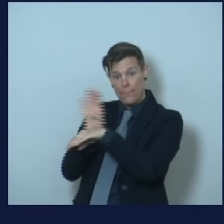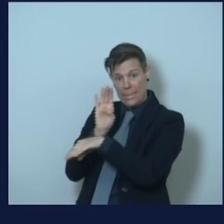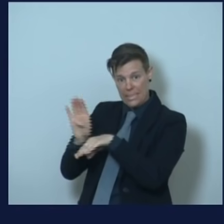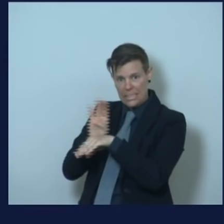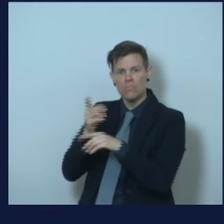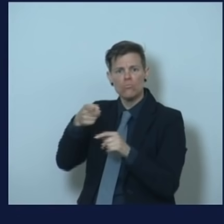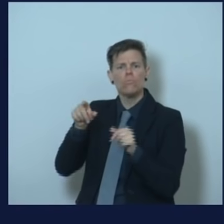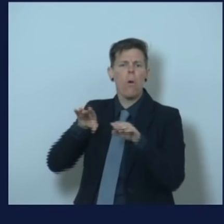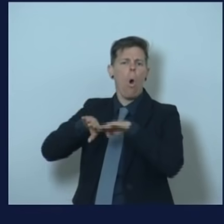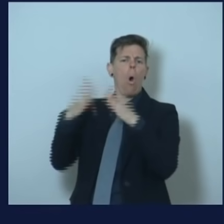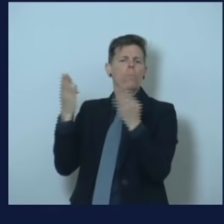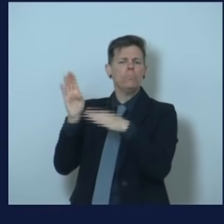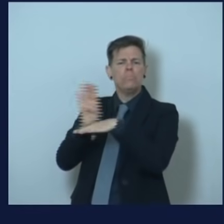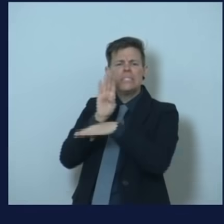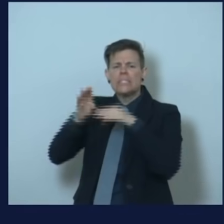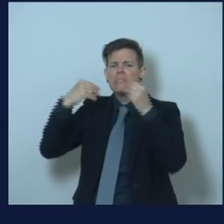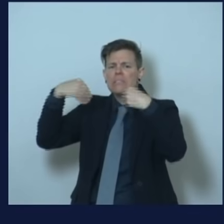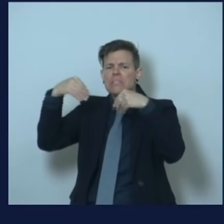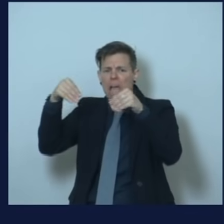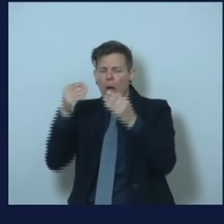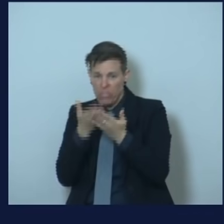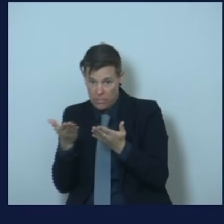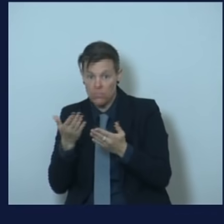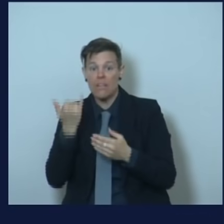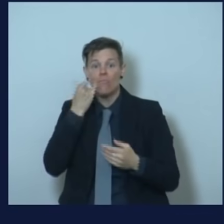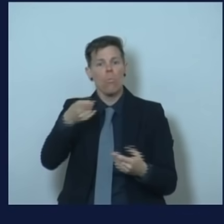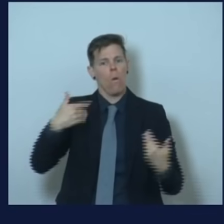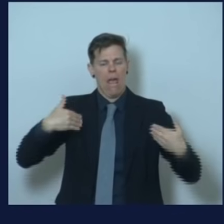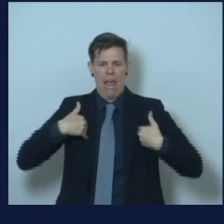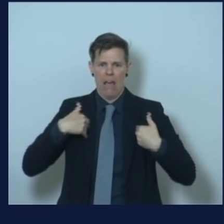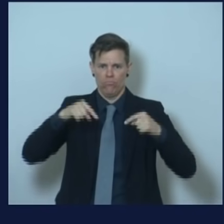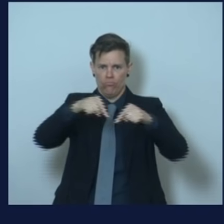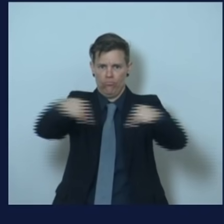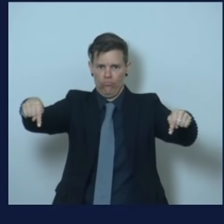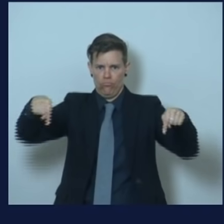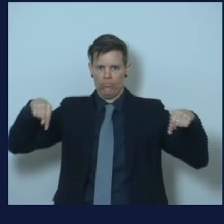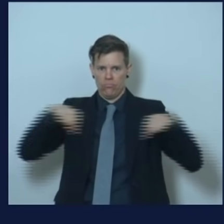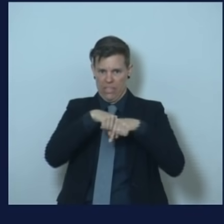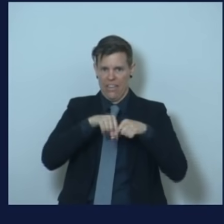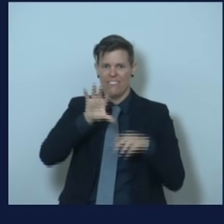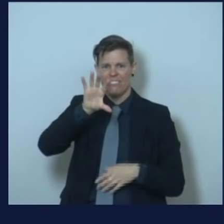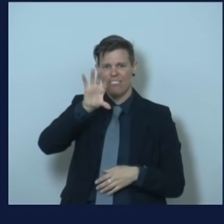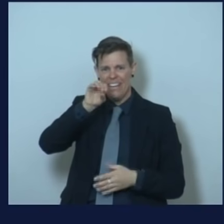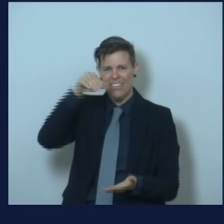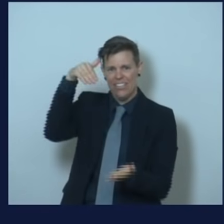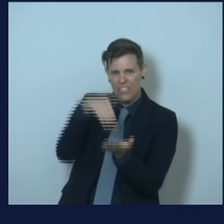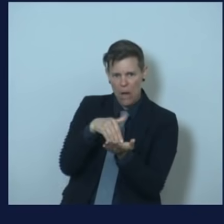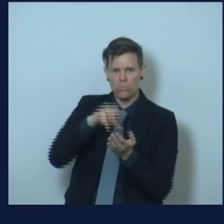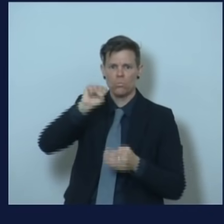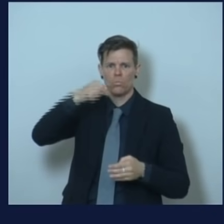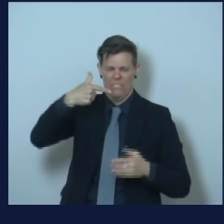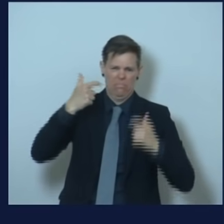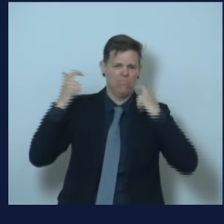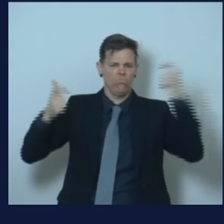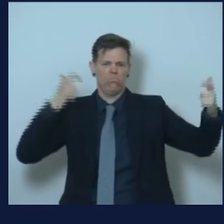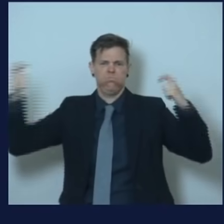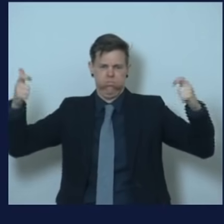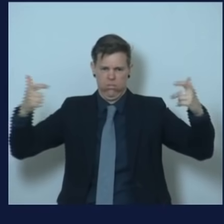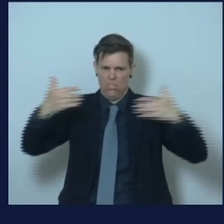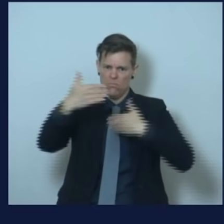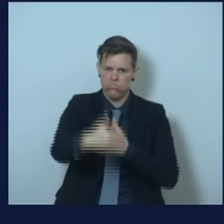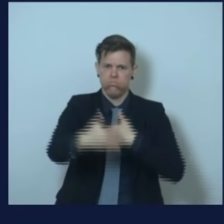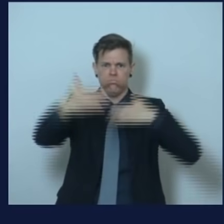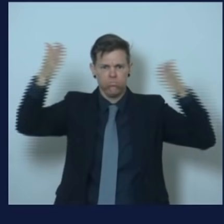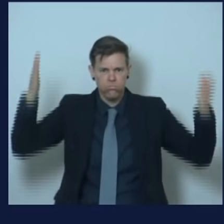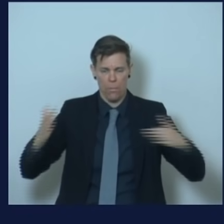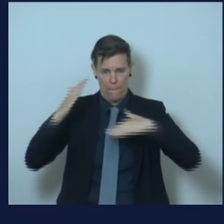space with a footprint greater than 50,000 square feet will be required to